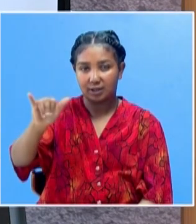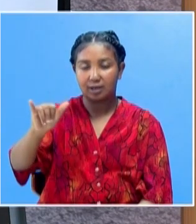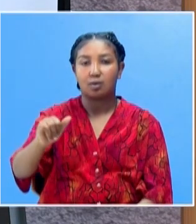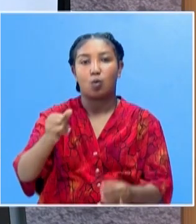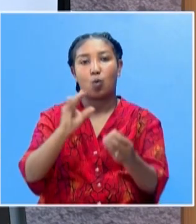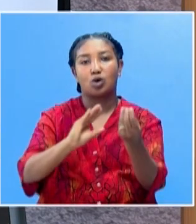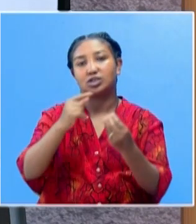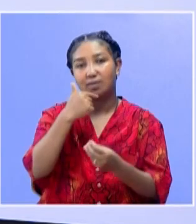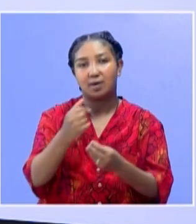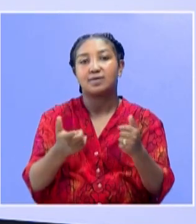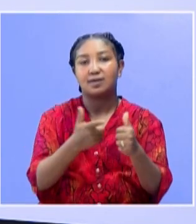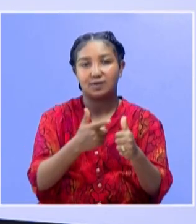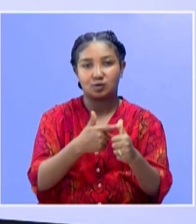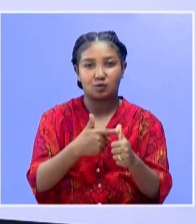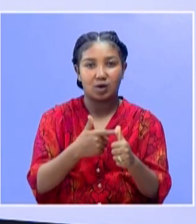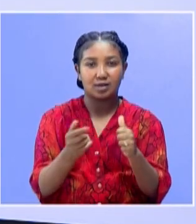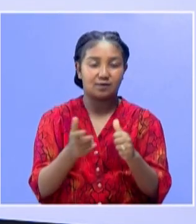one,